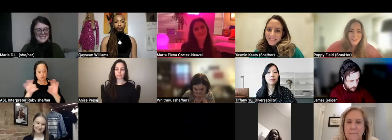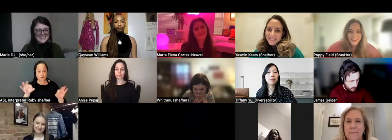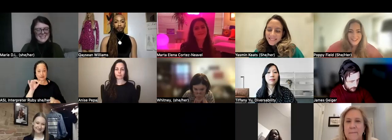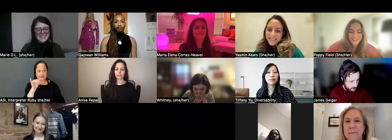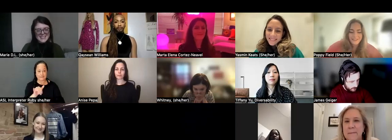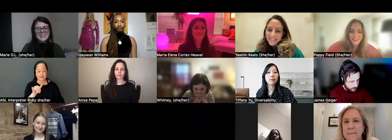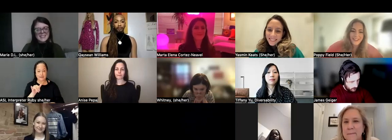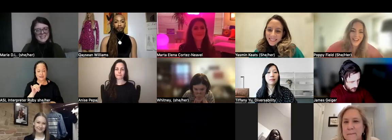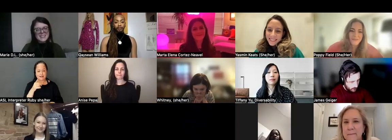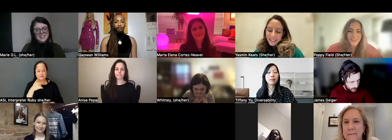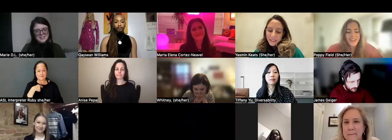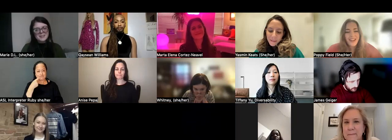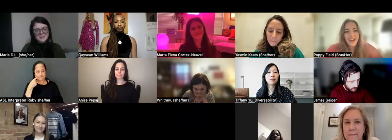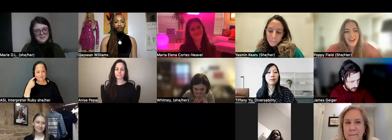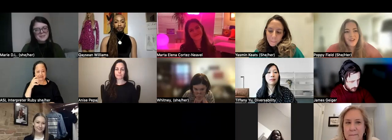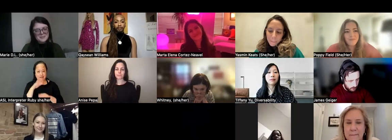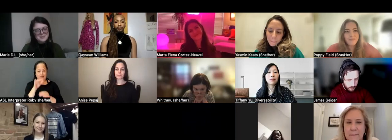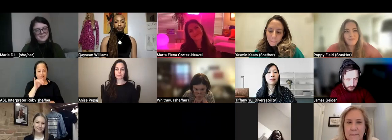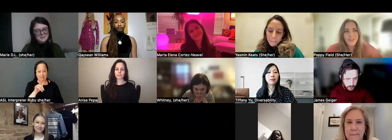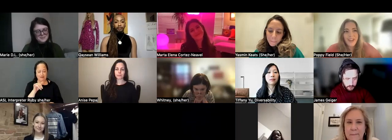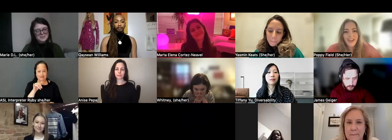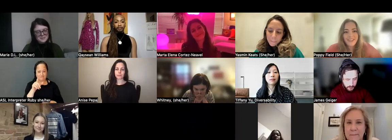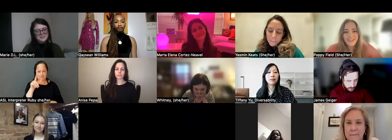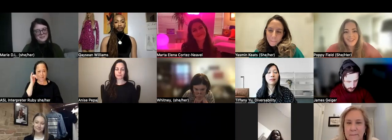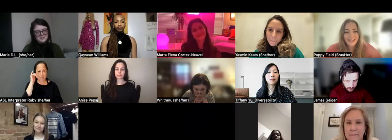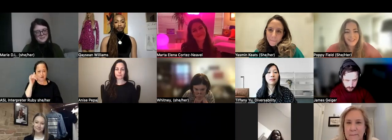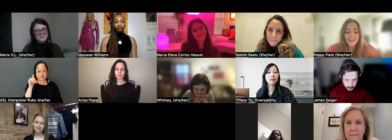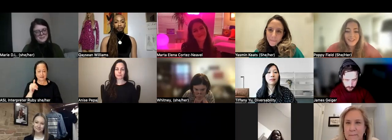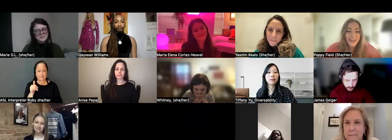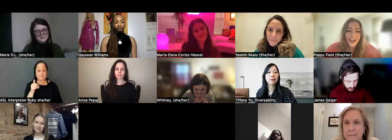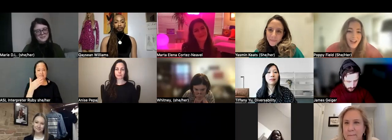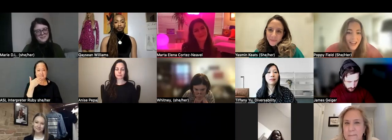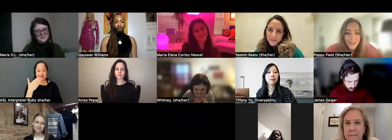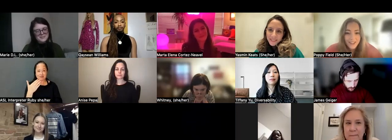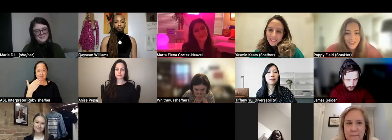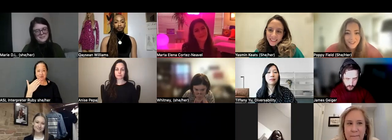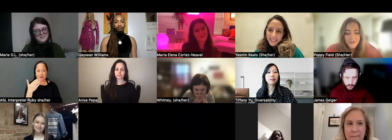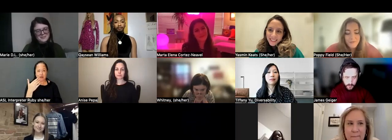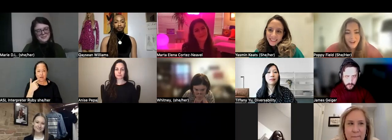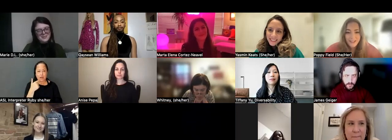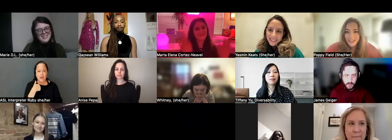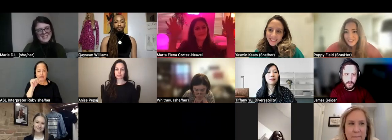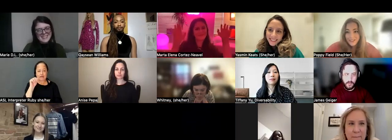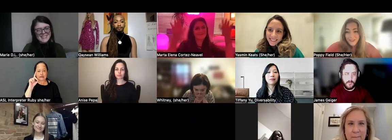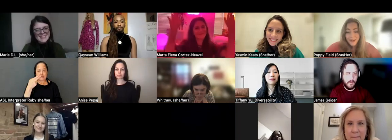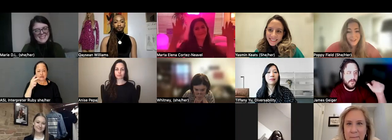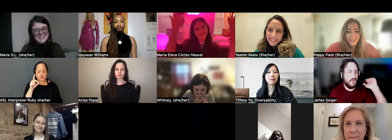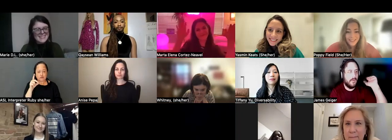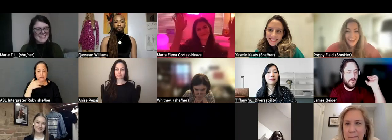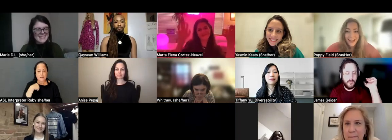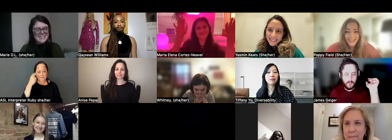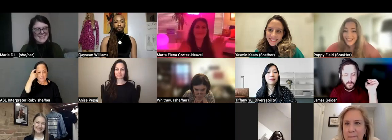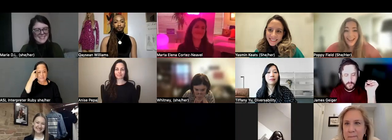hyper fixated on it for a long time. But yeah, thank you. Sorry, I have ADHD, so my brain is